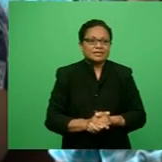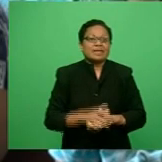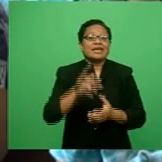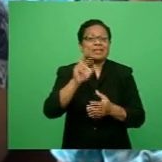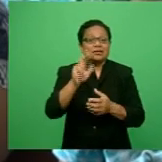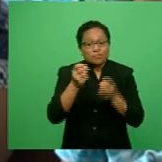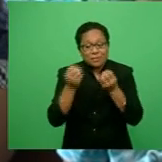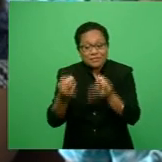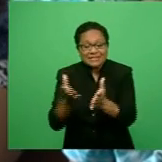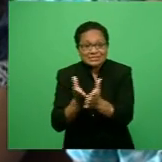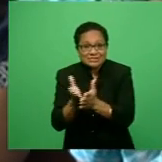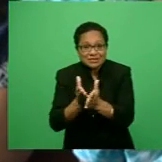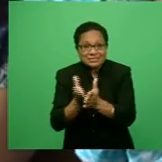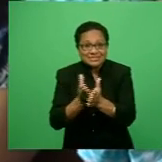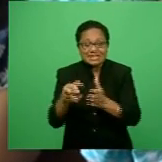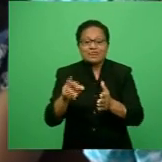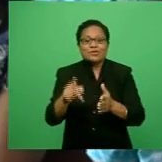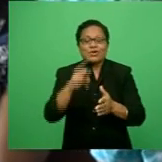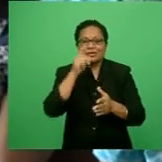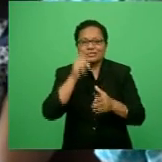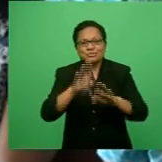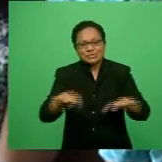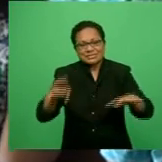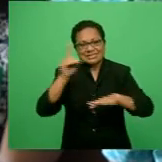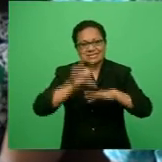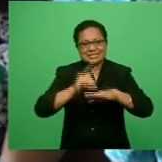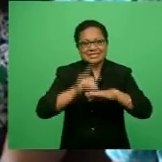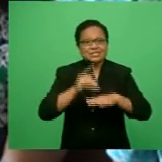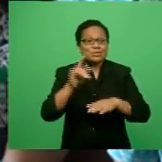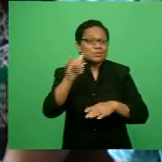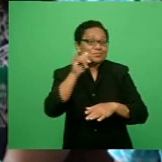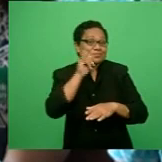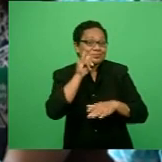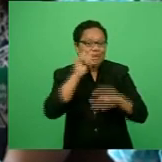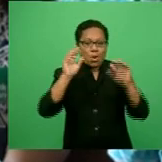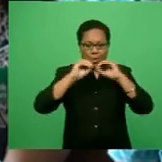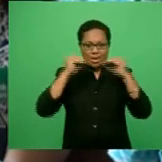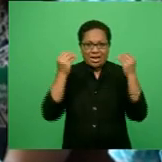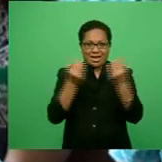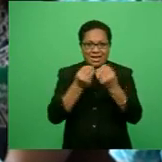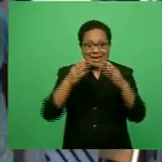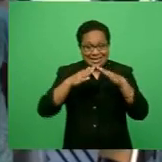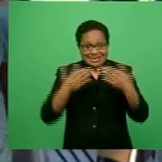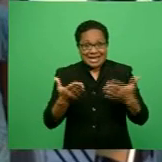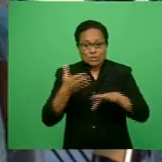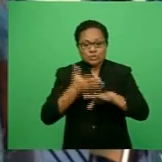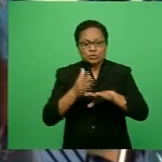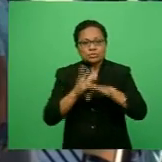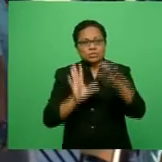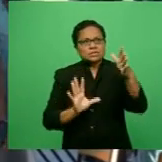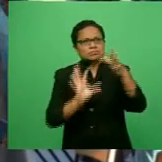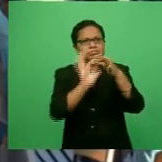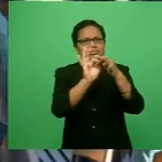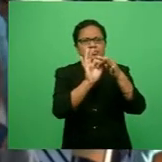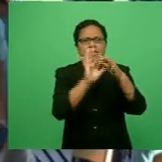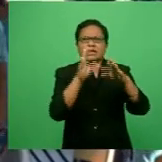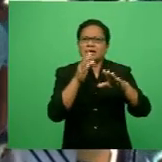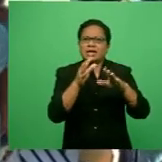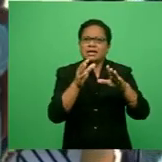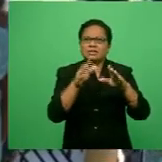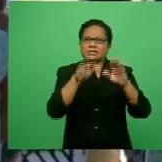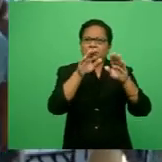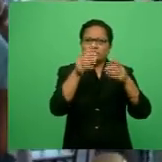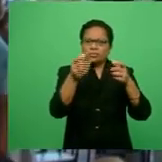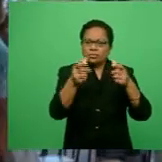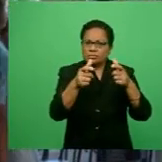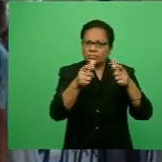utilised. Frank Hilton Organization has recently become a member of the National Coordinating Committee on Children to